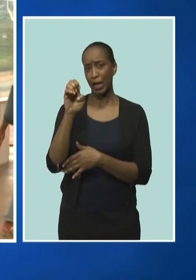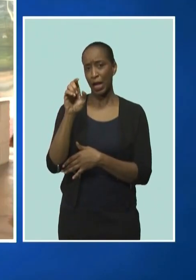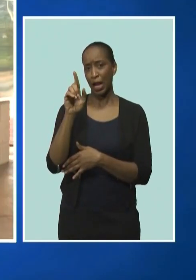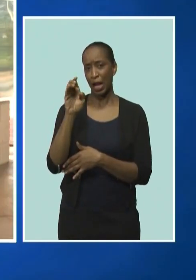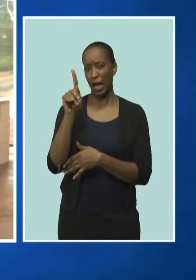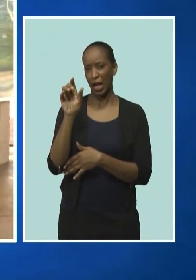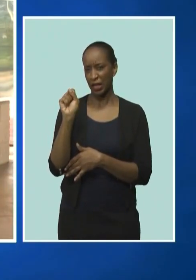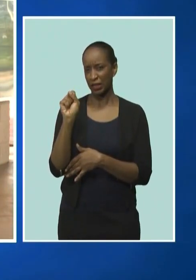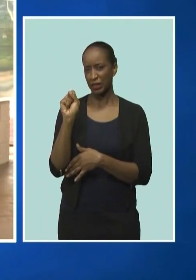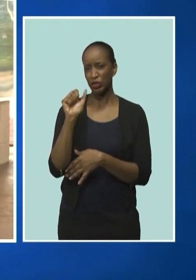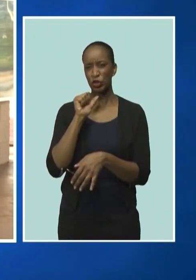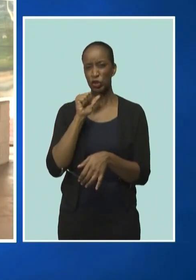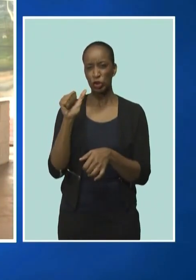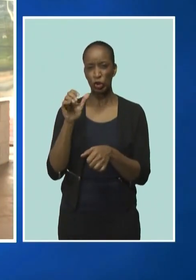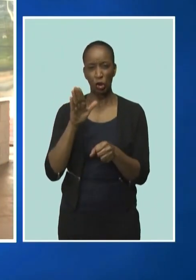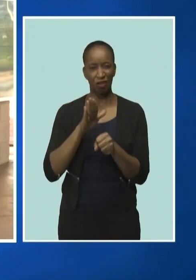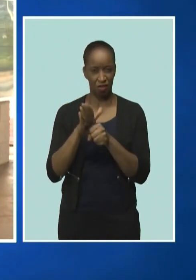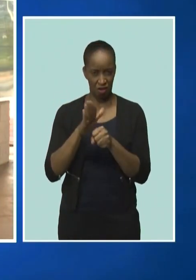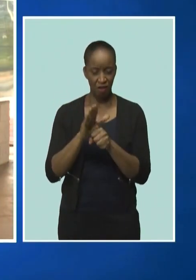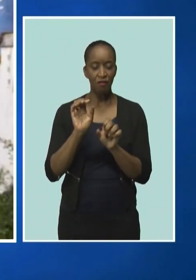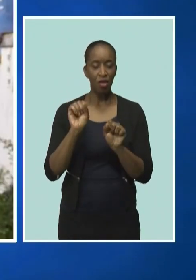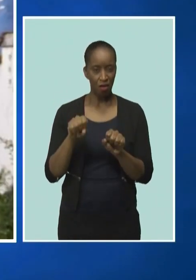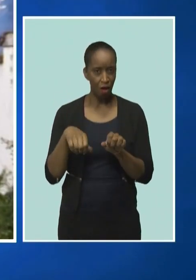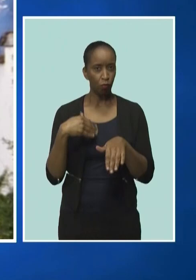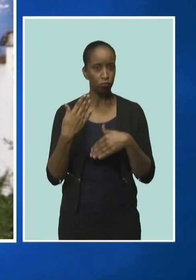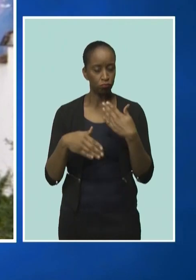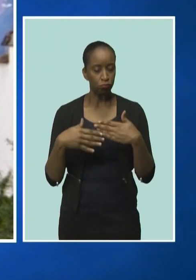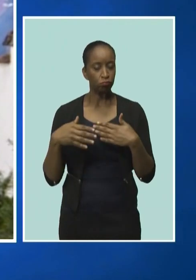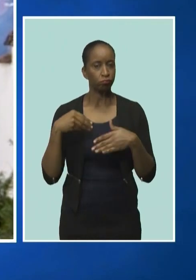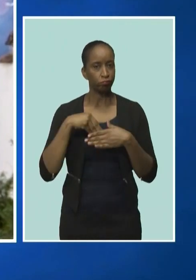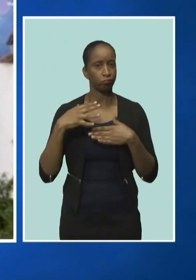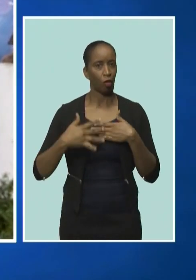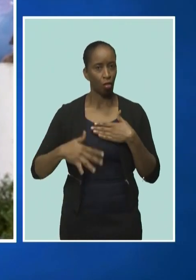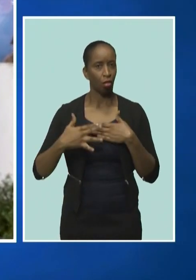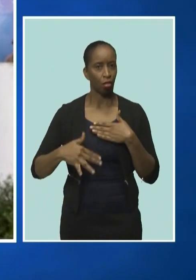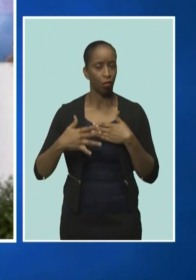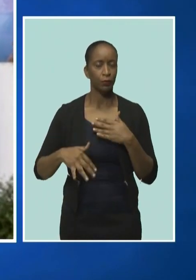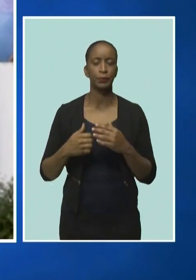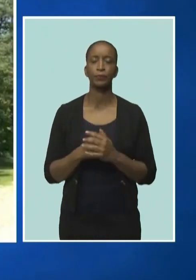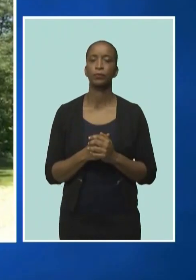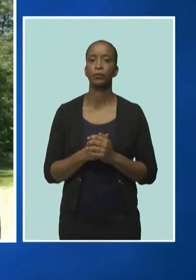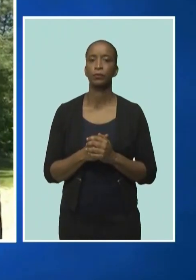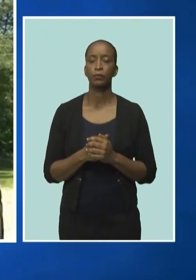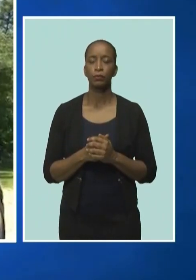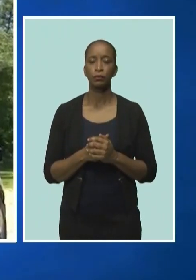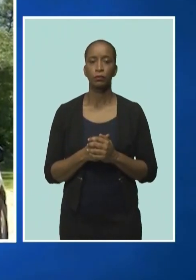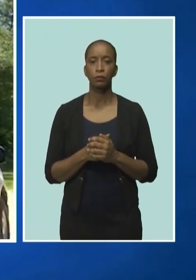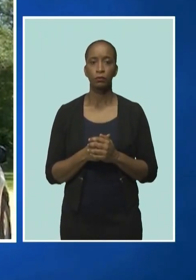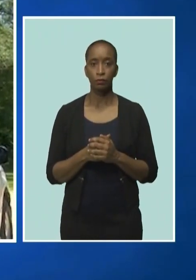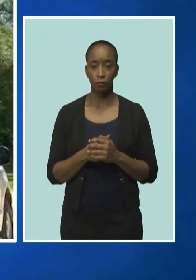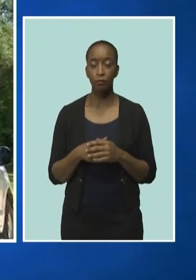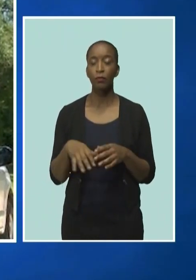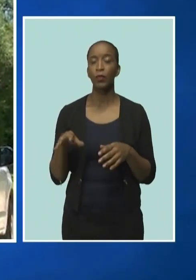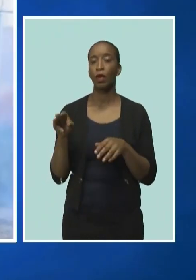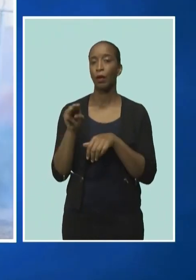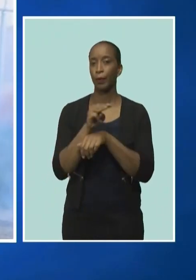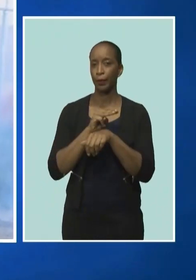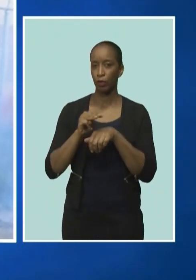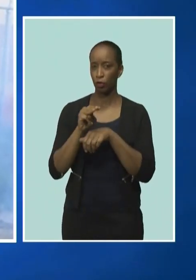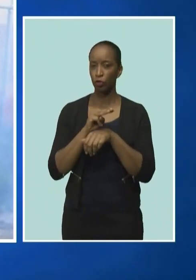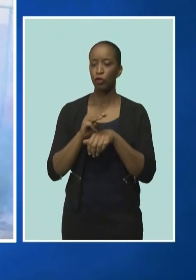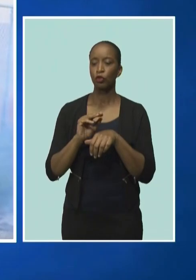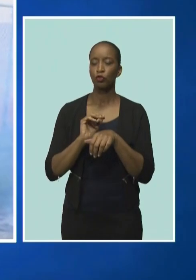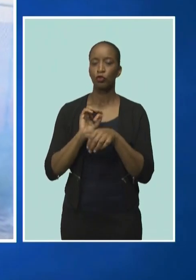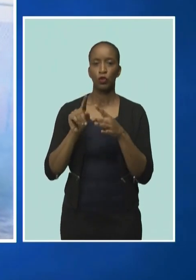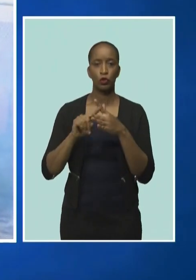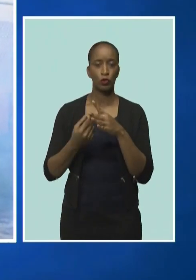to bleeding. In response to the outbreak, the ministry has resumed its weekly fogging schedule, and homeowners